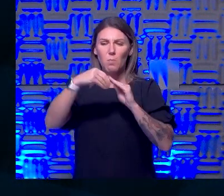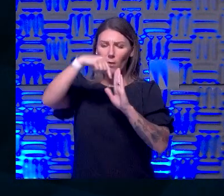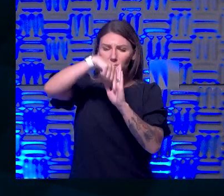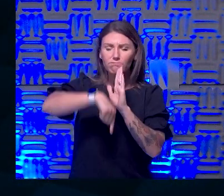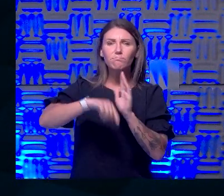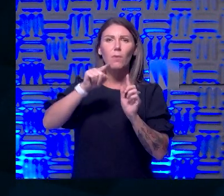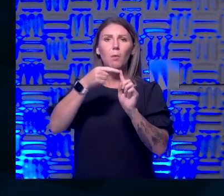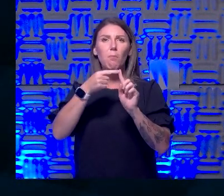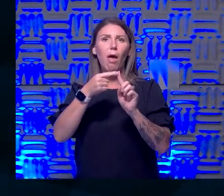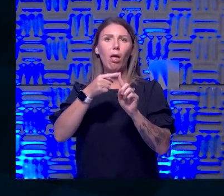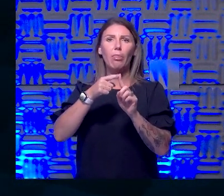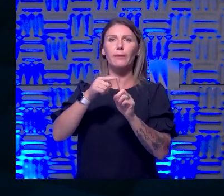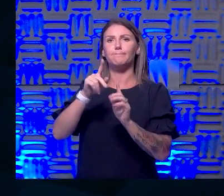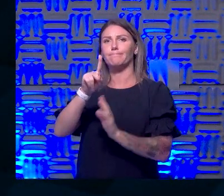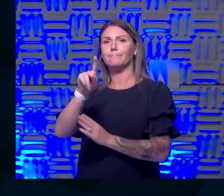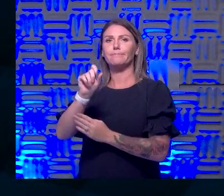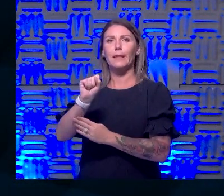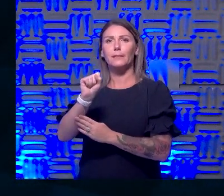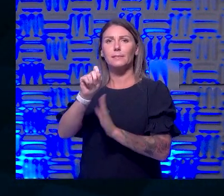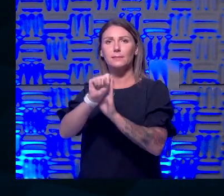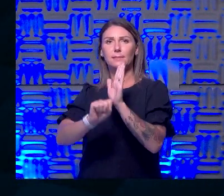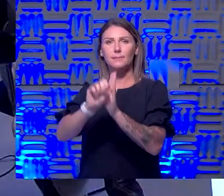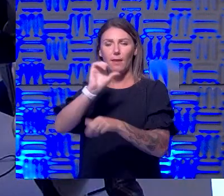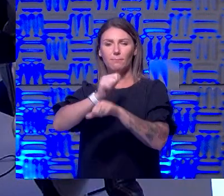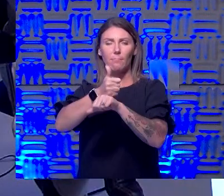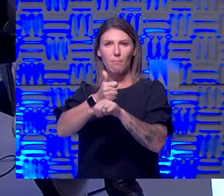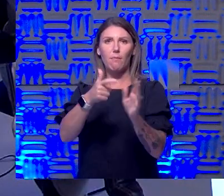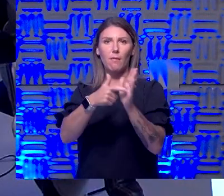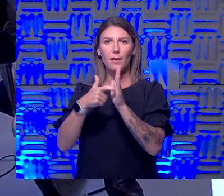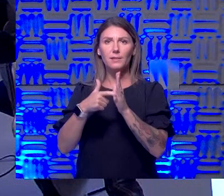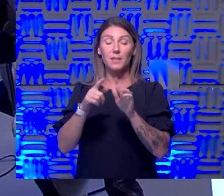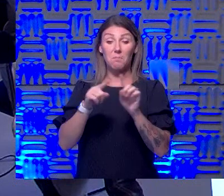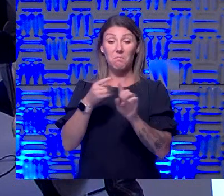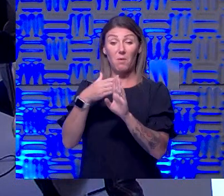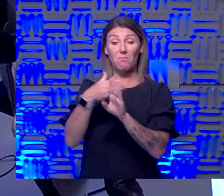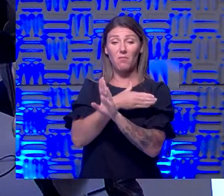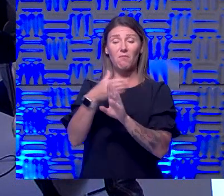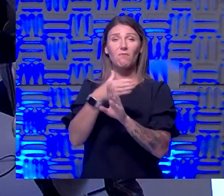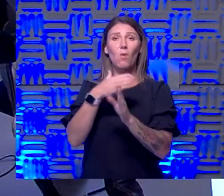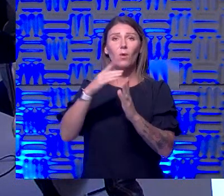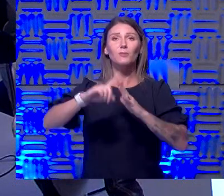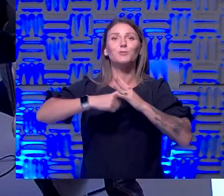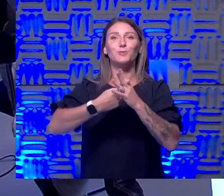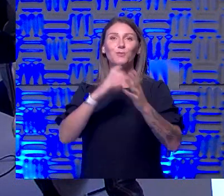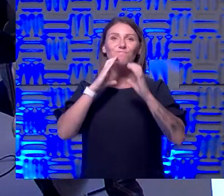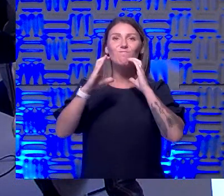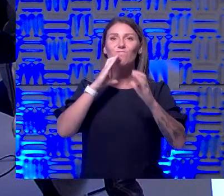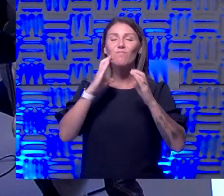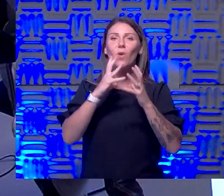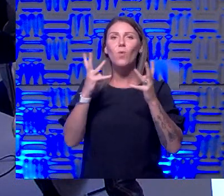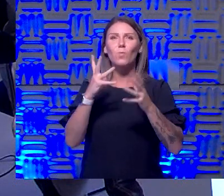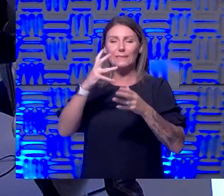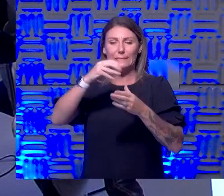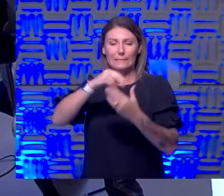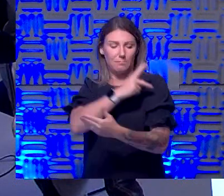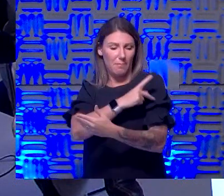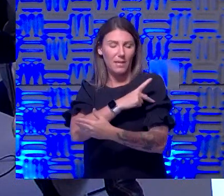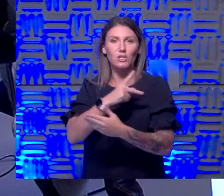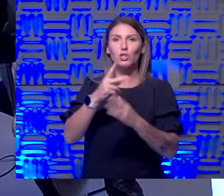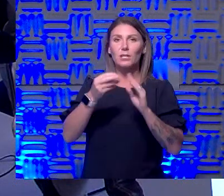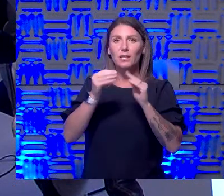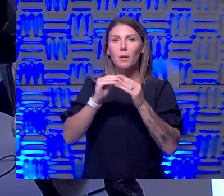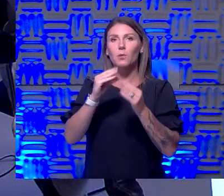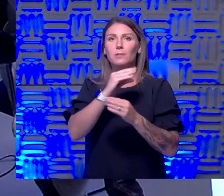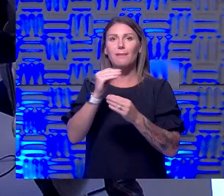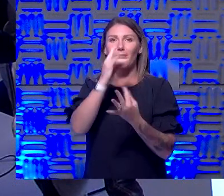of the do's and don'ts and what it means for everyone. But before we start this conversation this morning, let's hear the inpatient numbers and some opening thoughts from